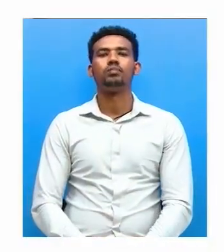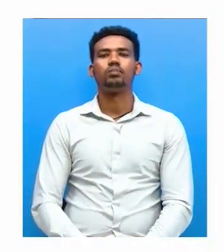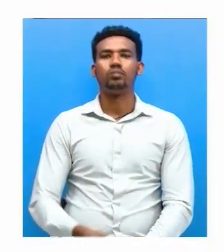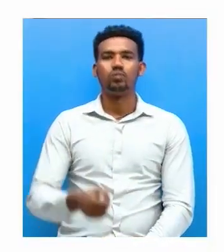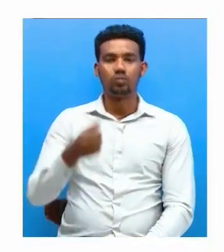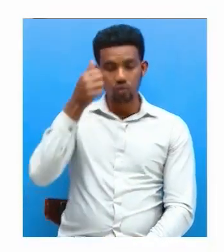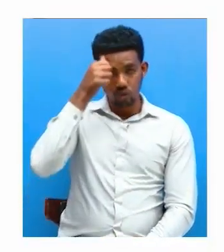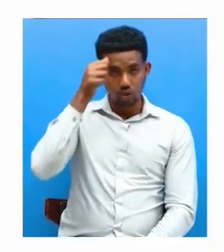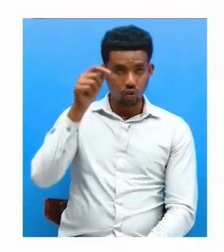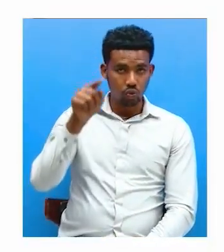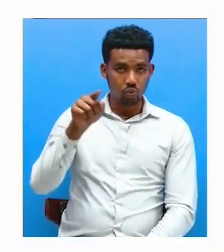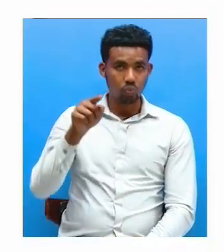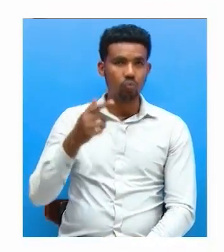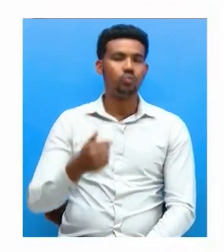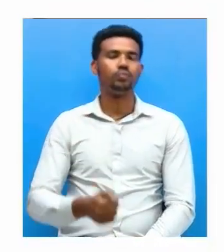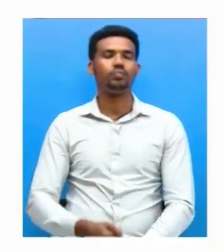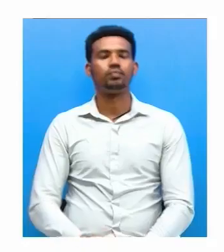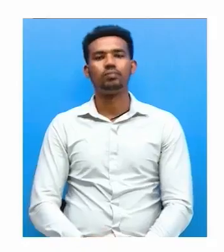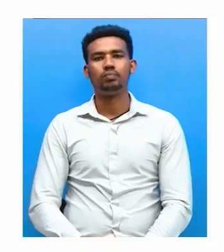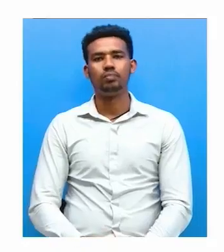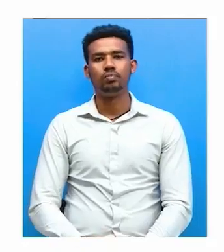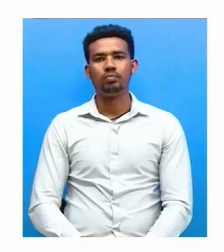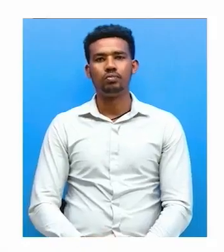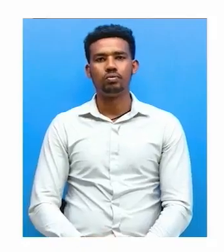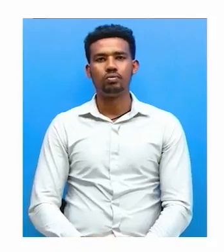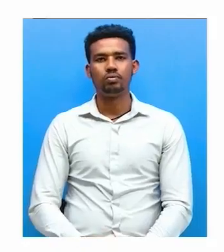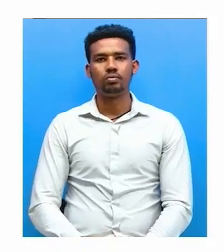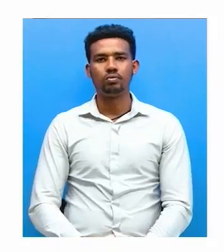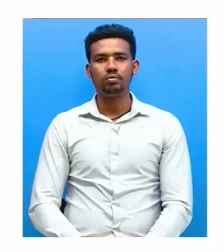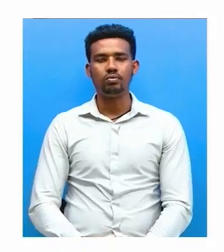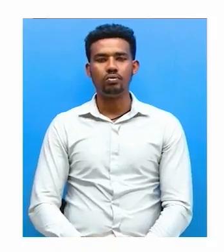you, here is,